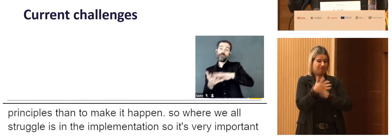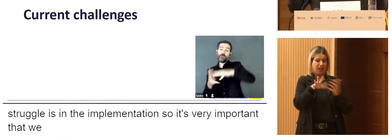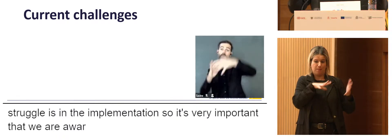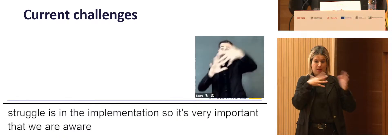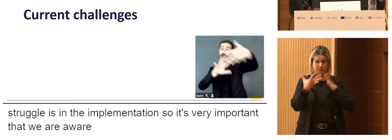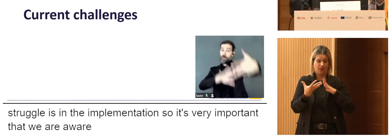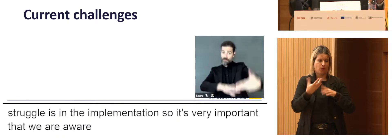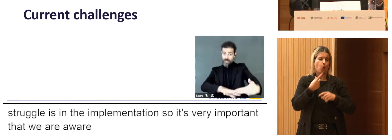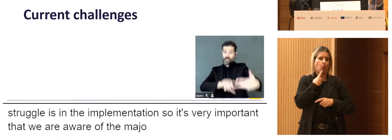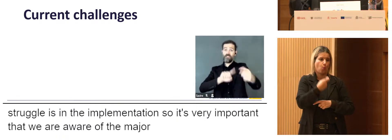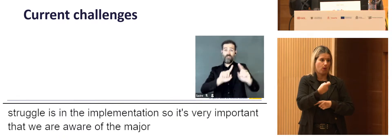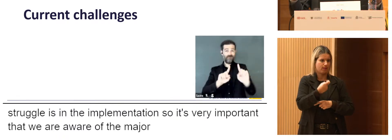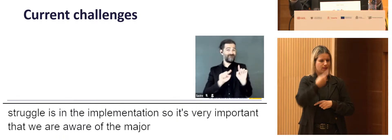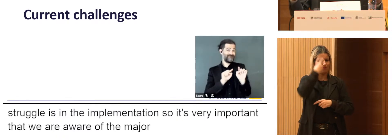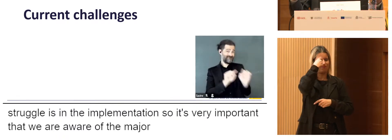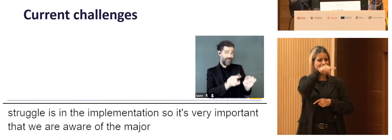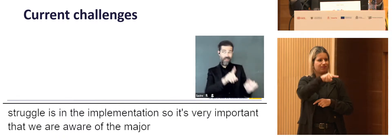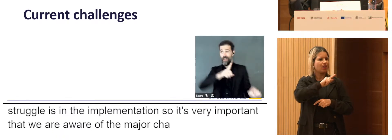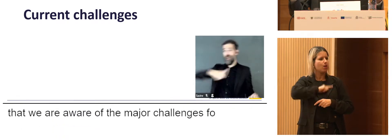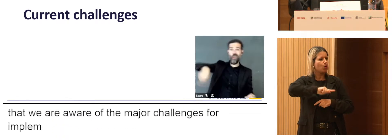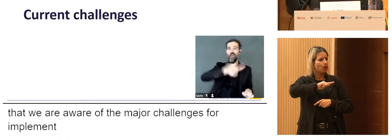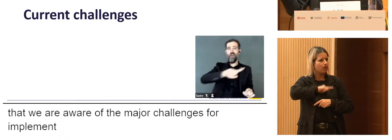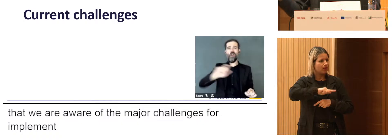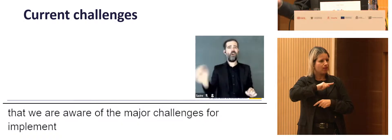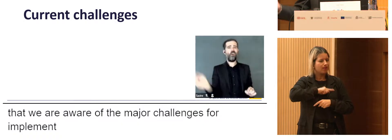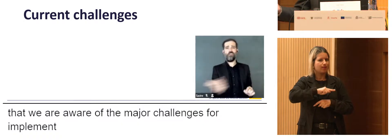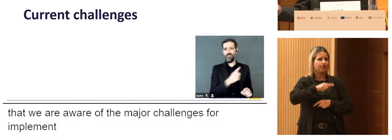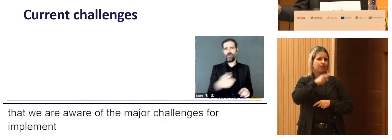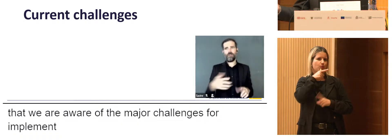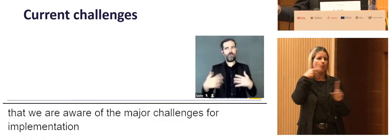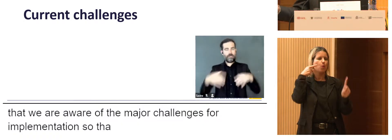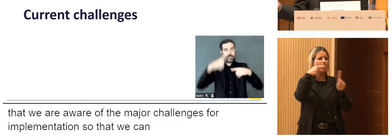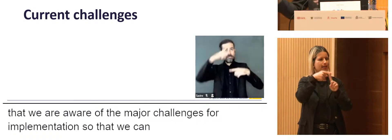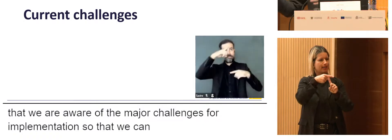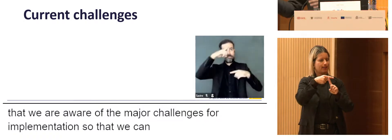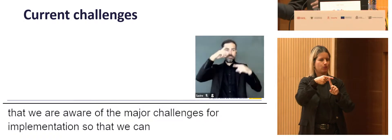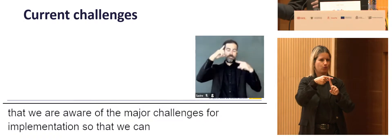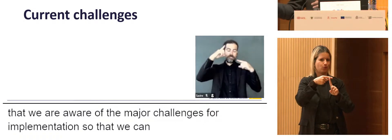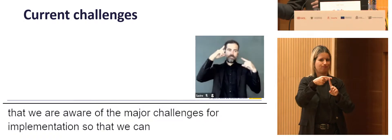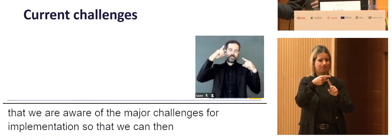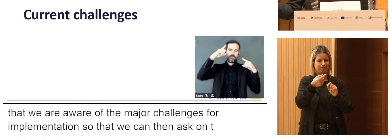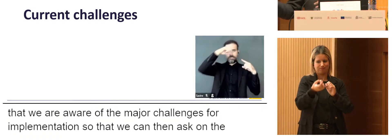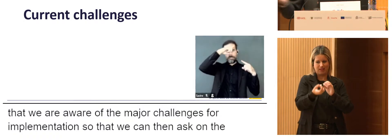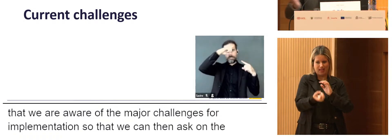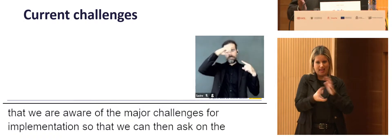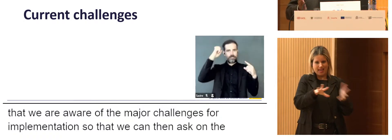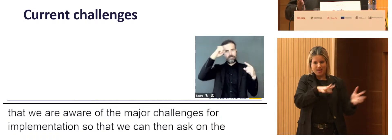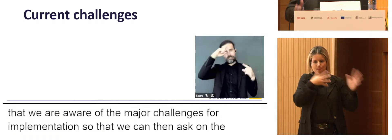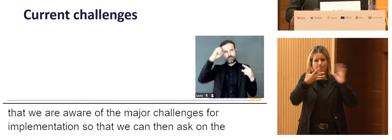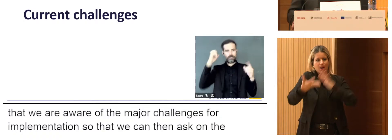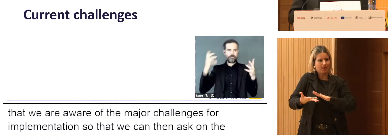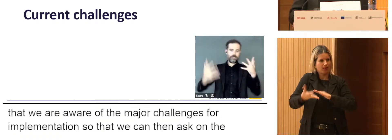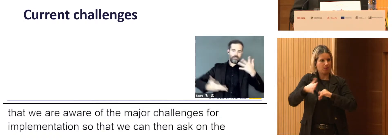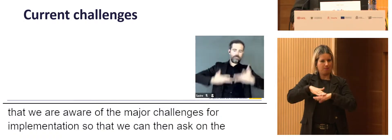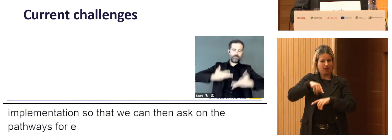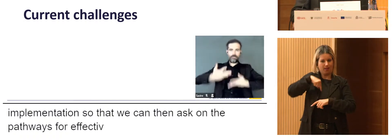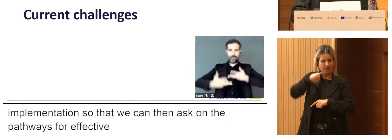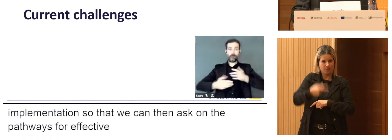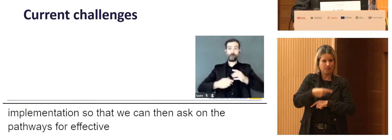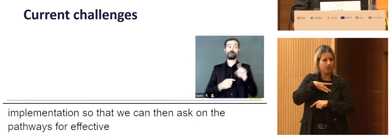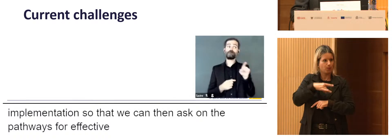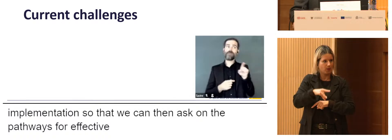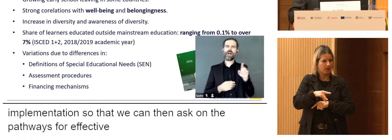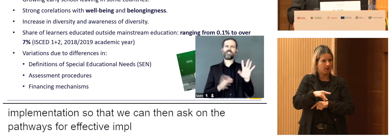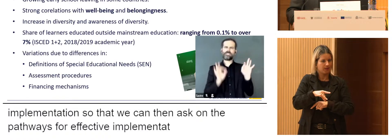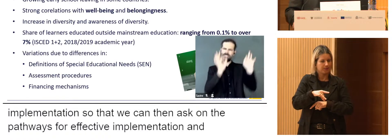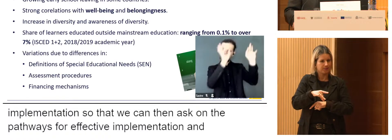of the major challenges for implementation so that we can then ask on the pathways for effective implementation. And